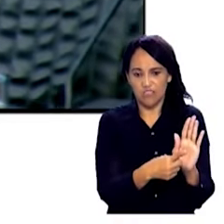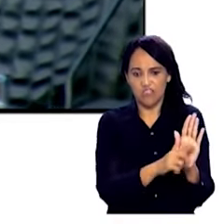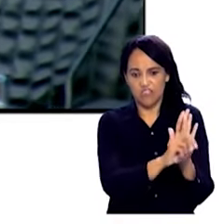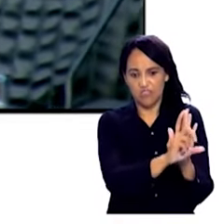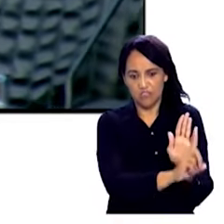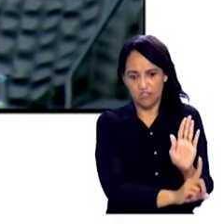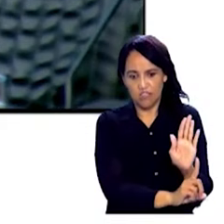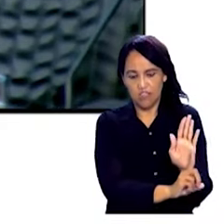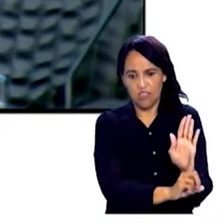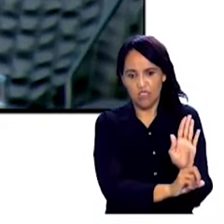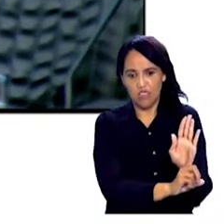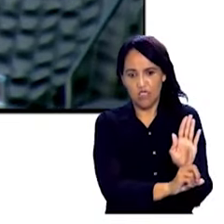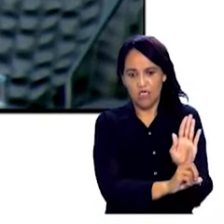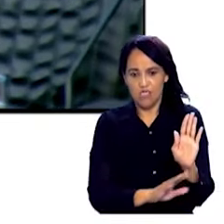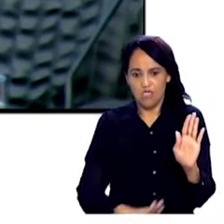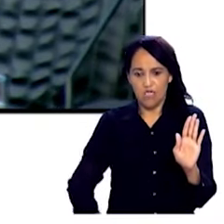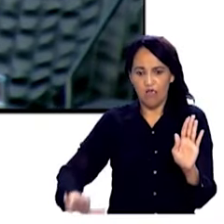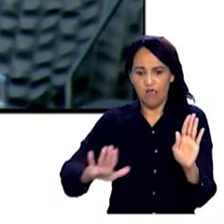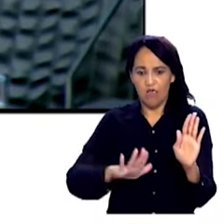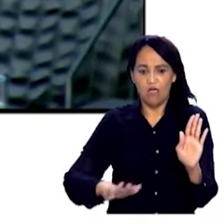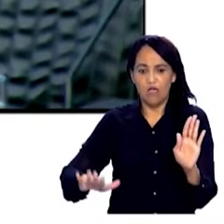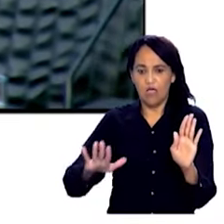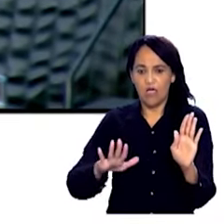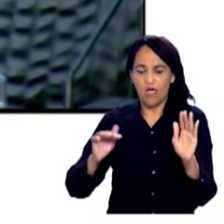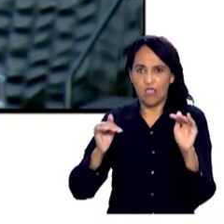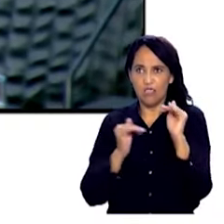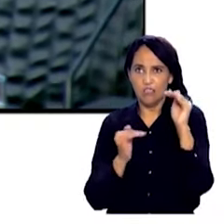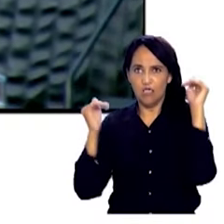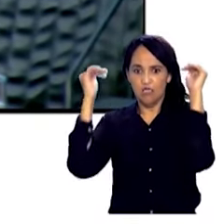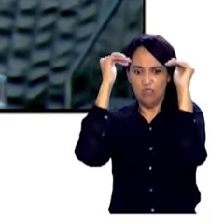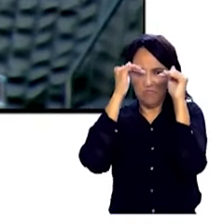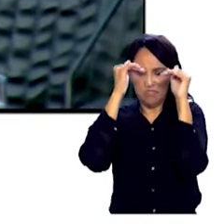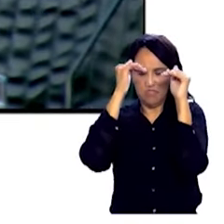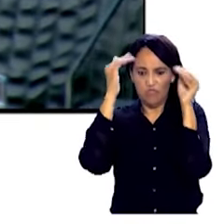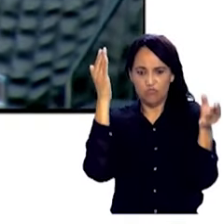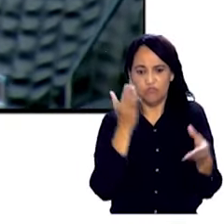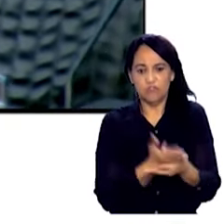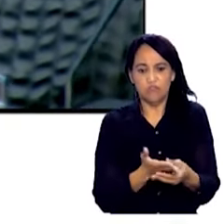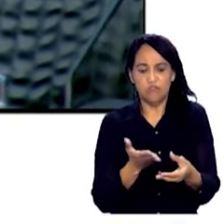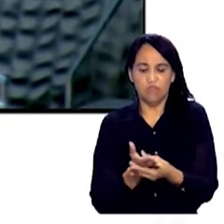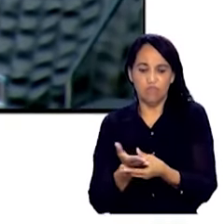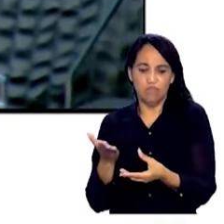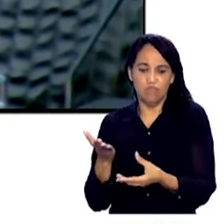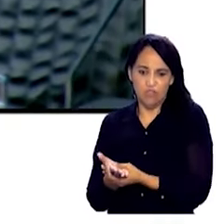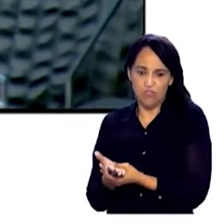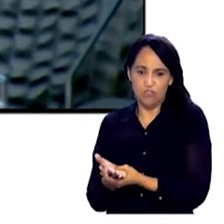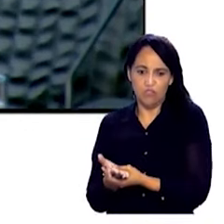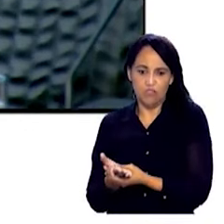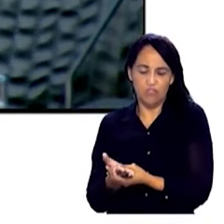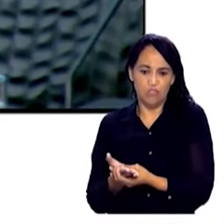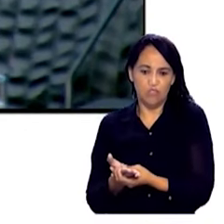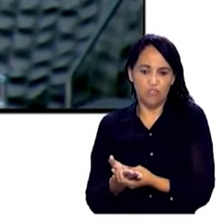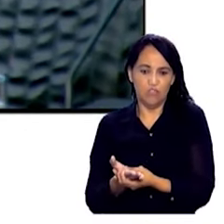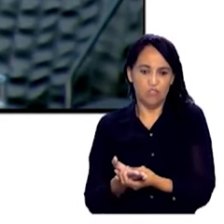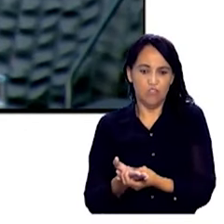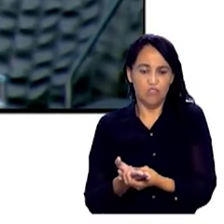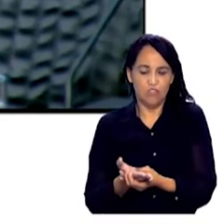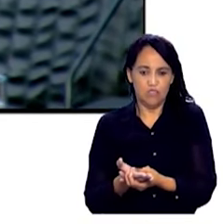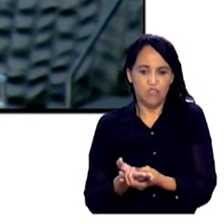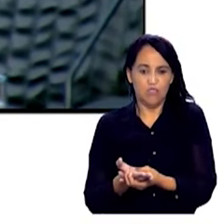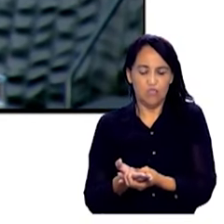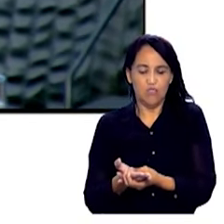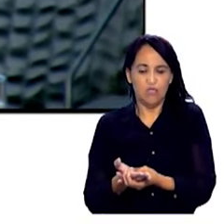the process also has tended to result in supremely capable and mostly mainstream justices Who in my